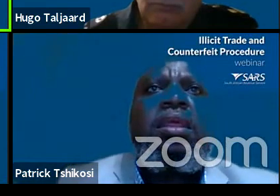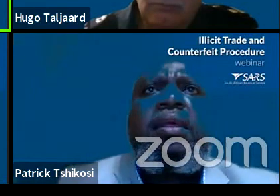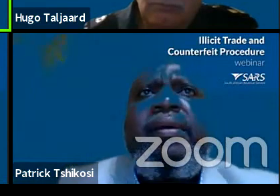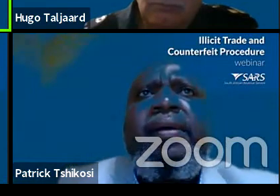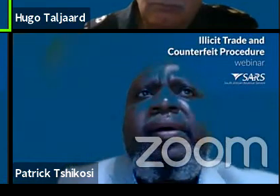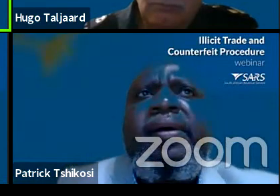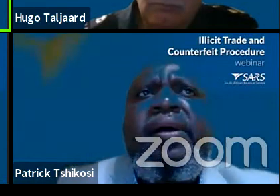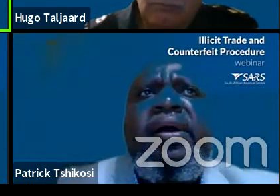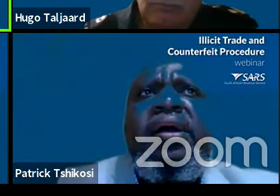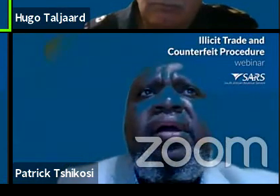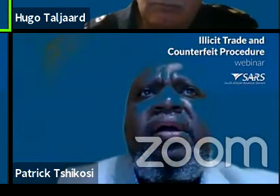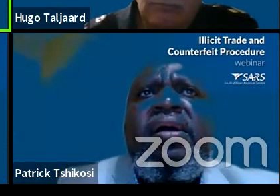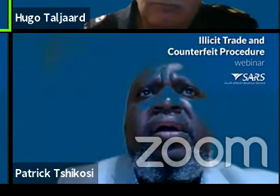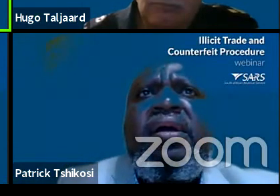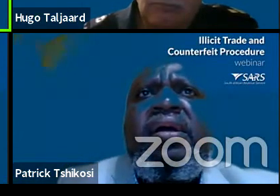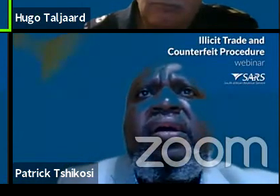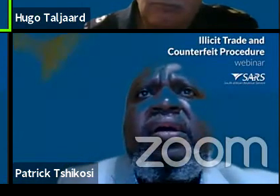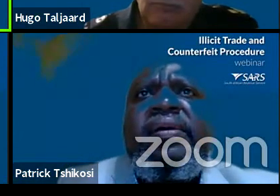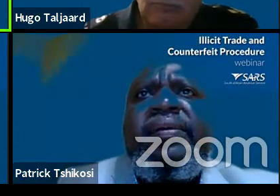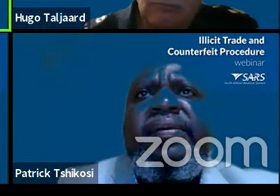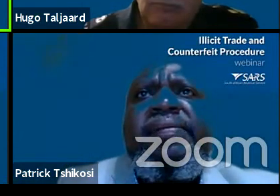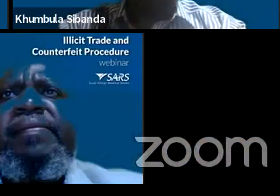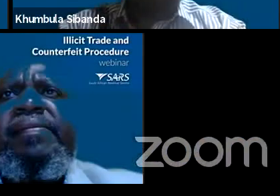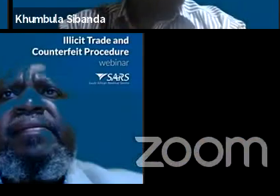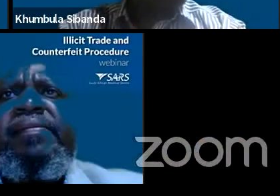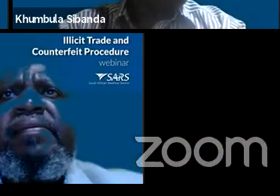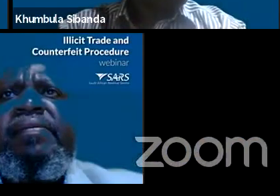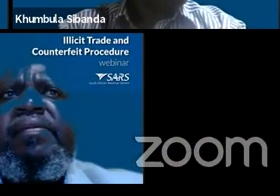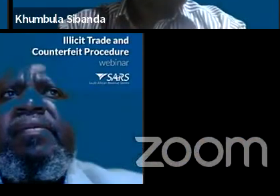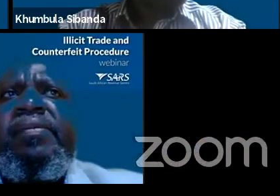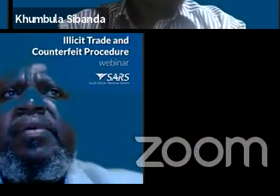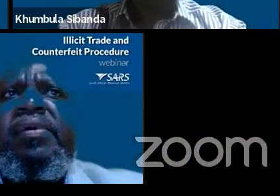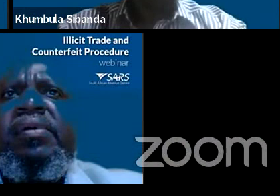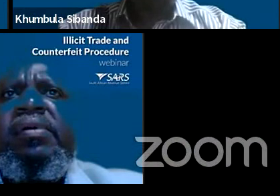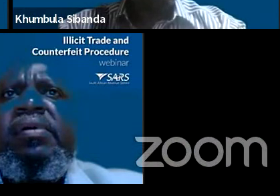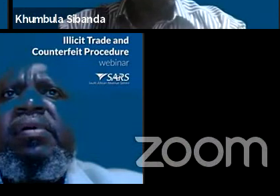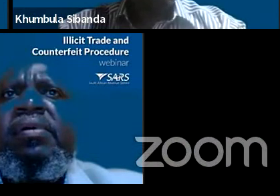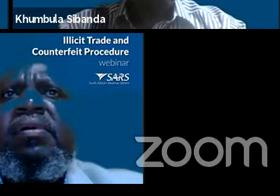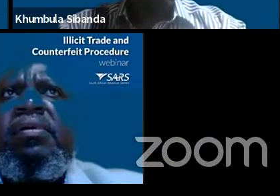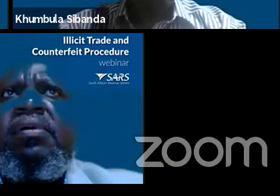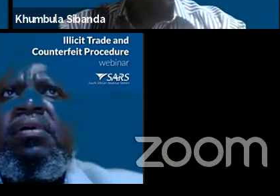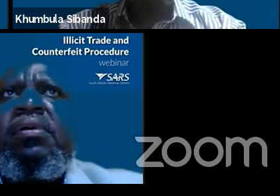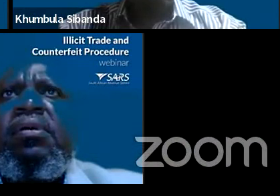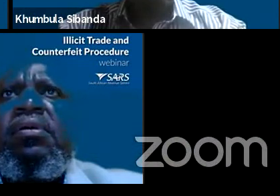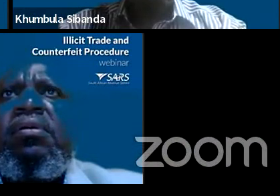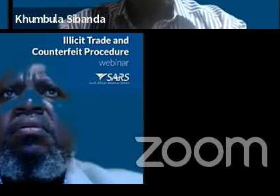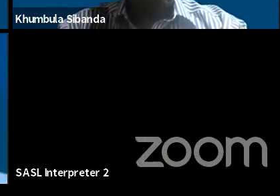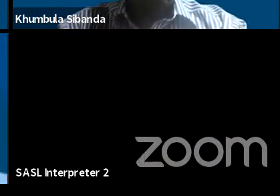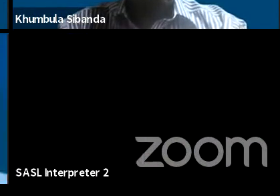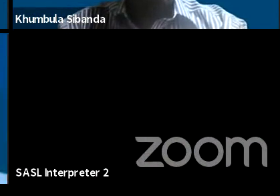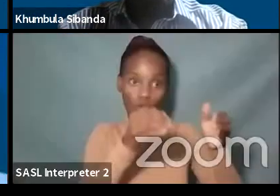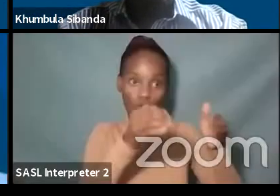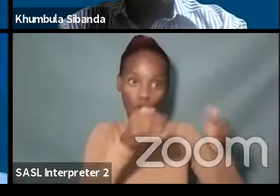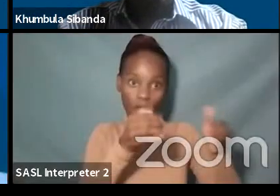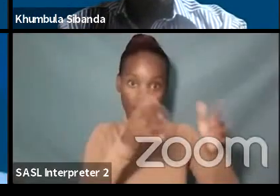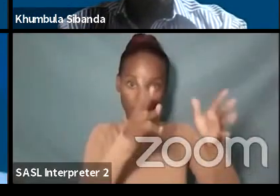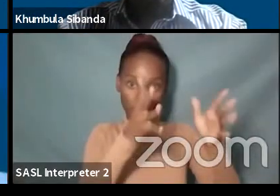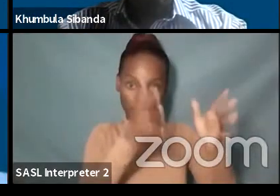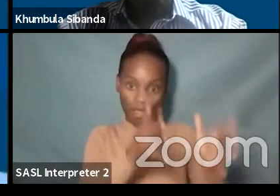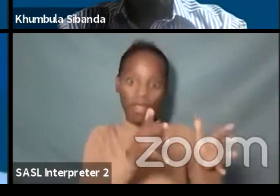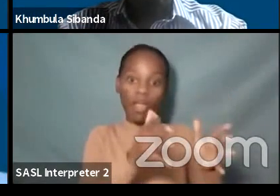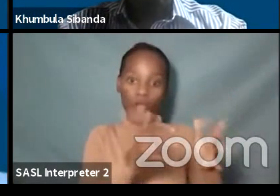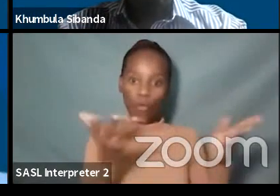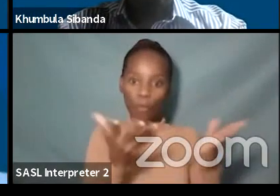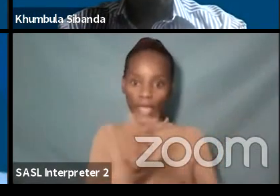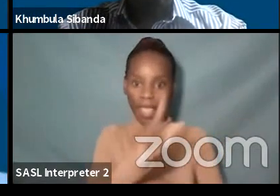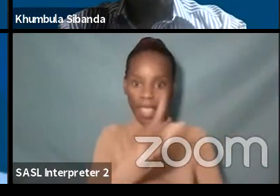15A1, whereby you need to submit application directly to the national coordinator at Lehaye in